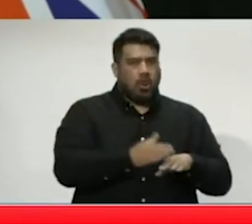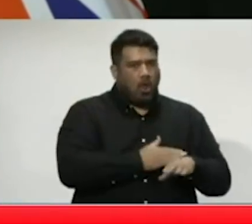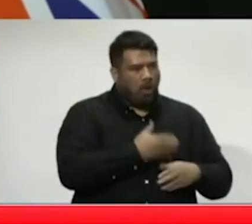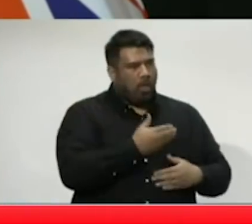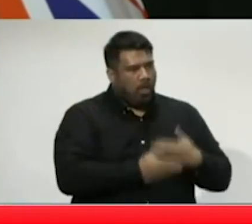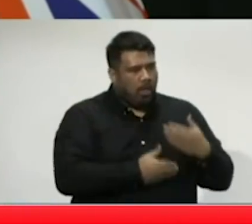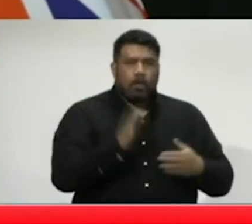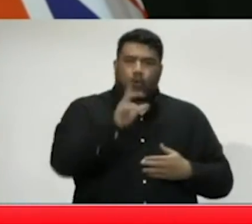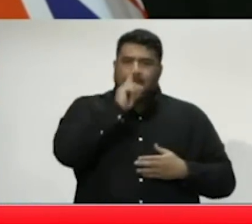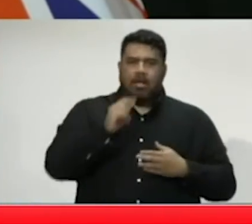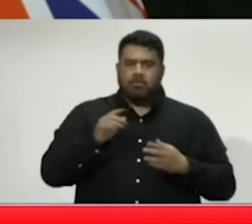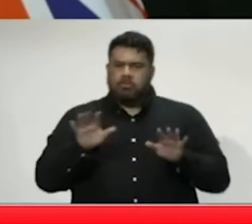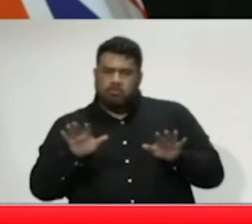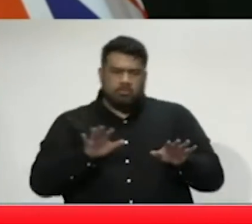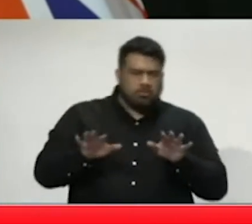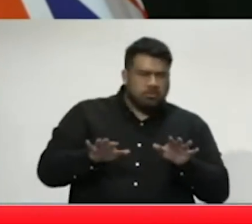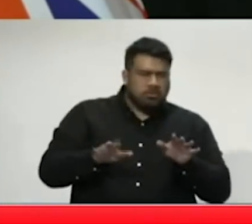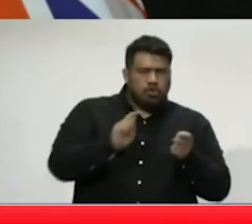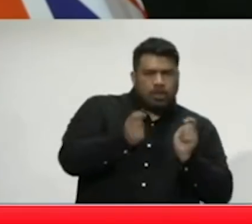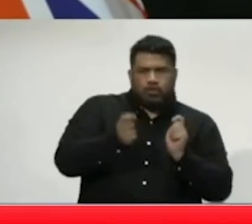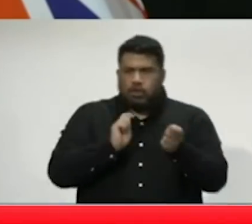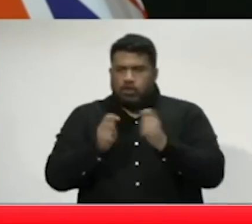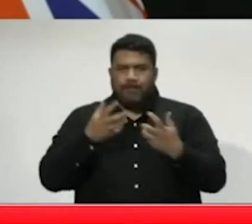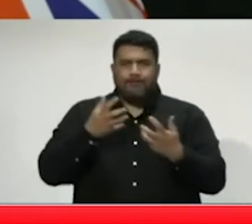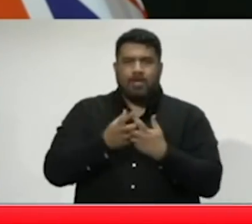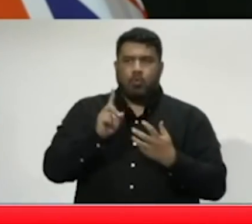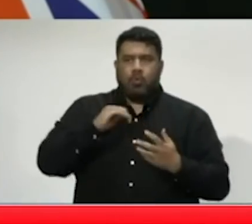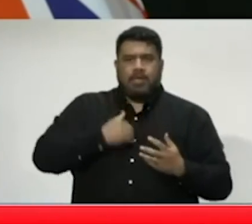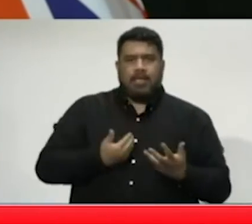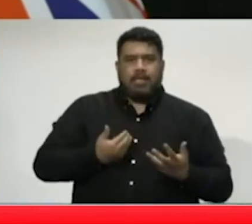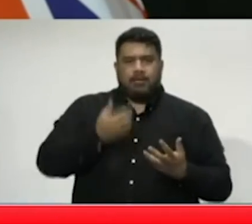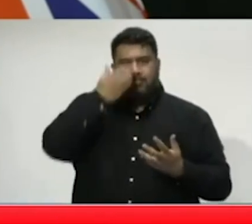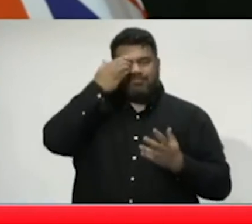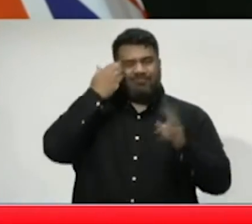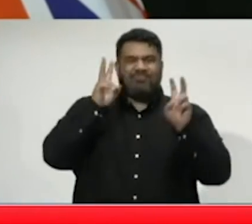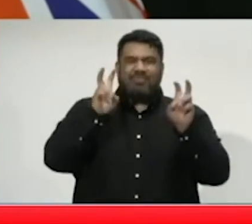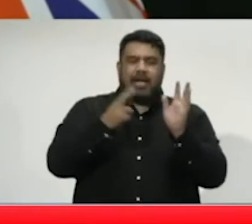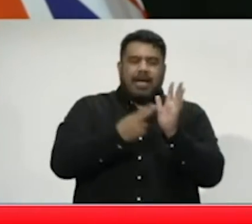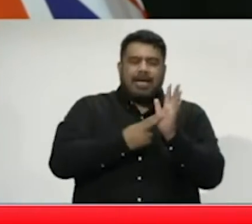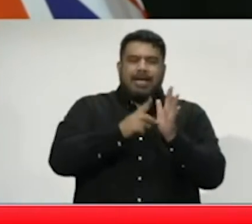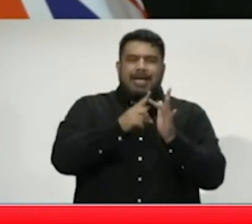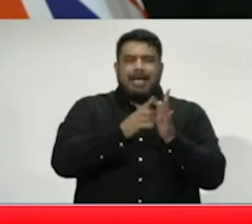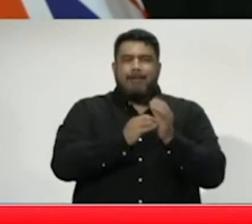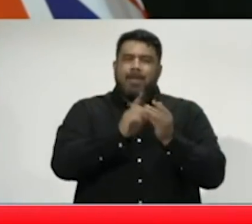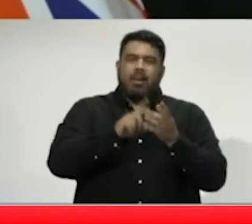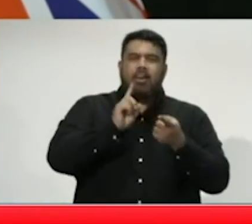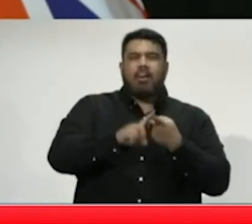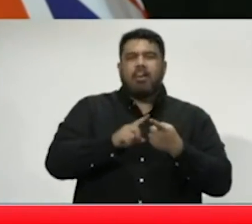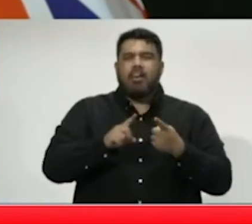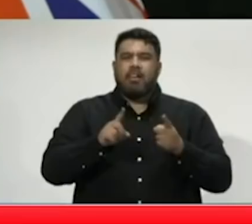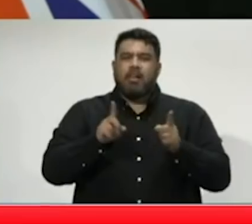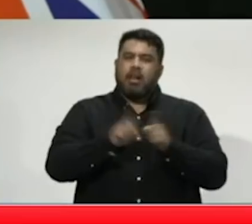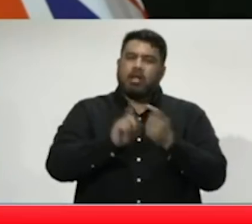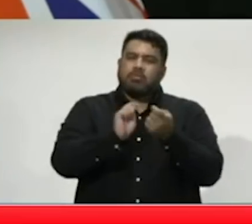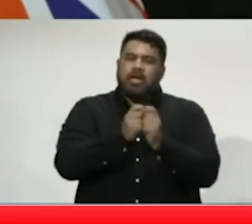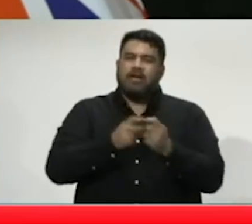order to wind down restrictions, which is something you'll recall I indicated when we set out the framework for level 2. In the